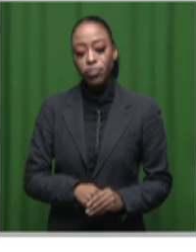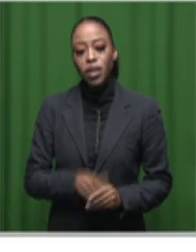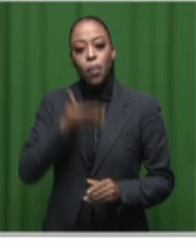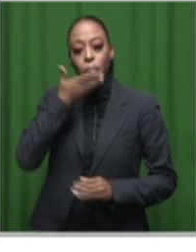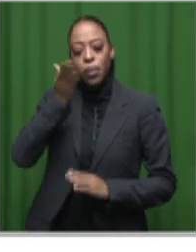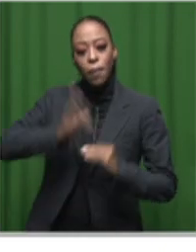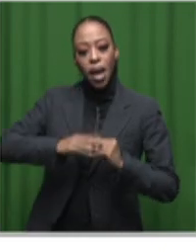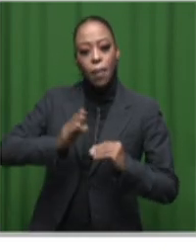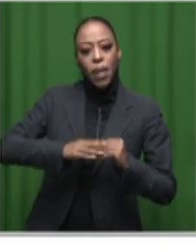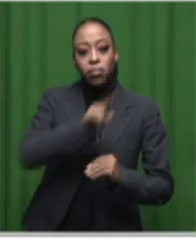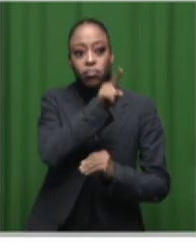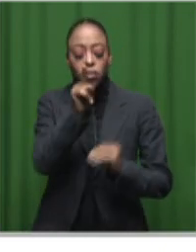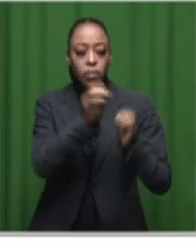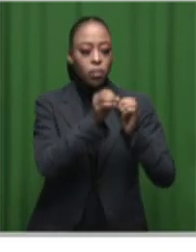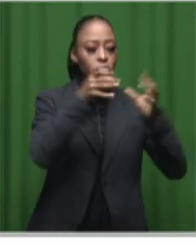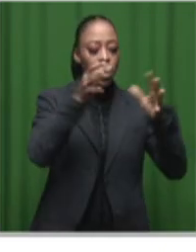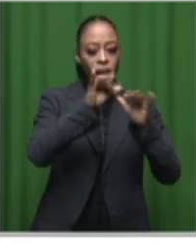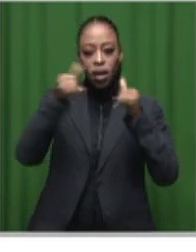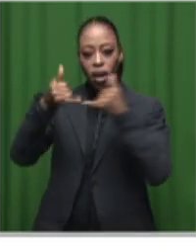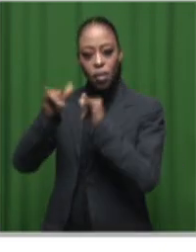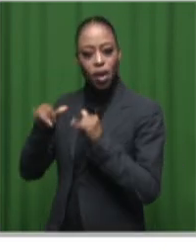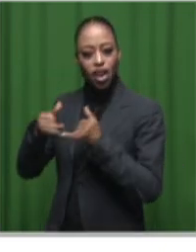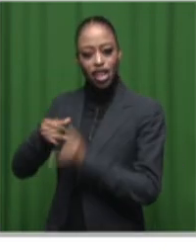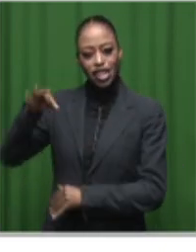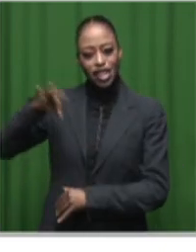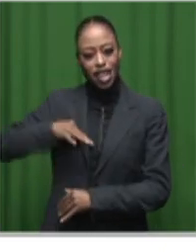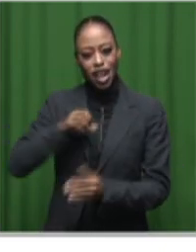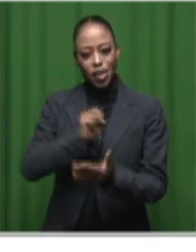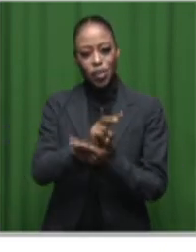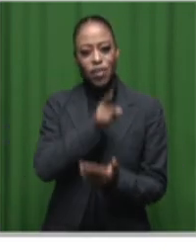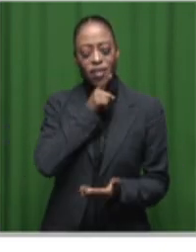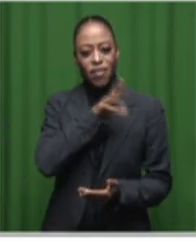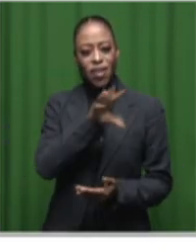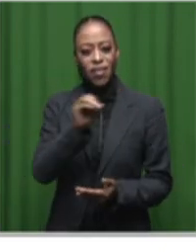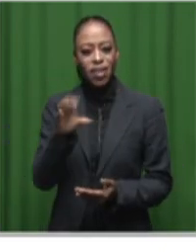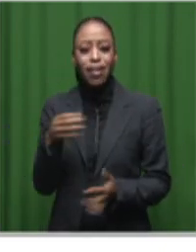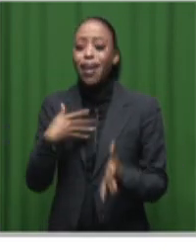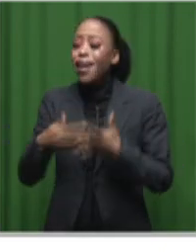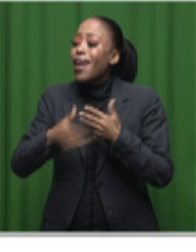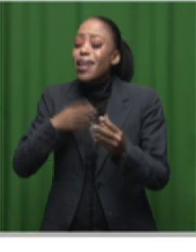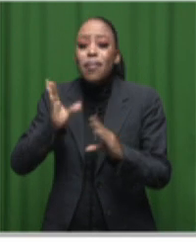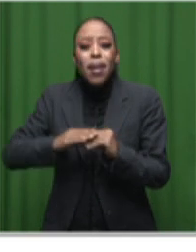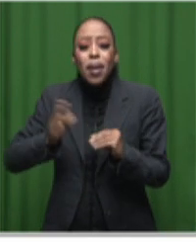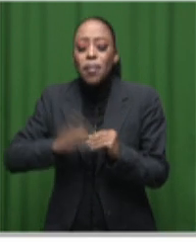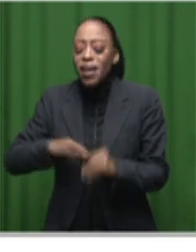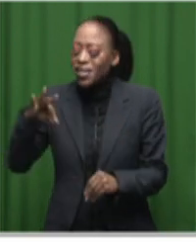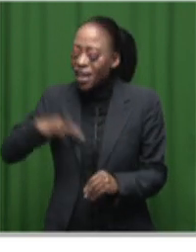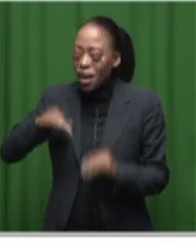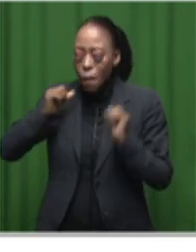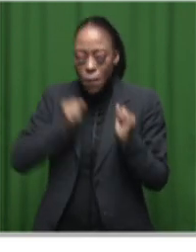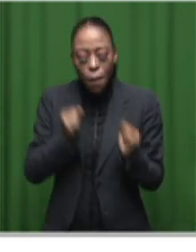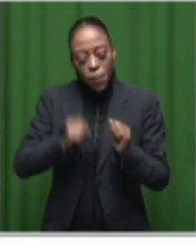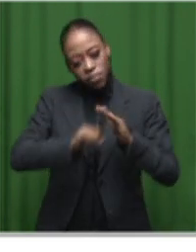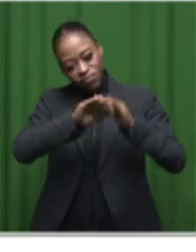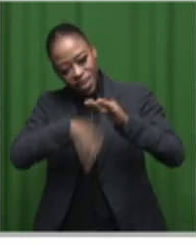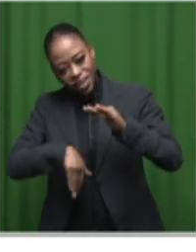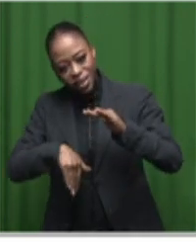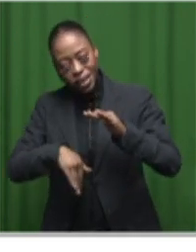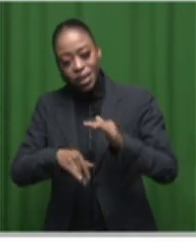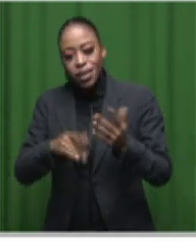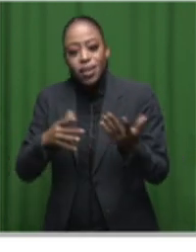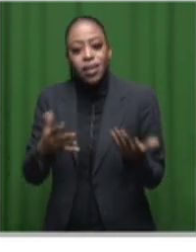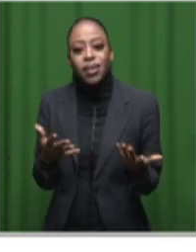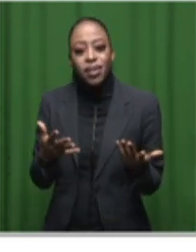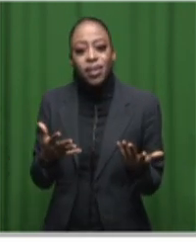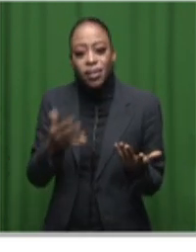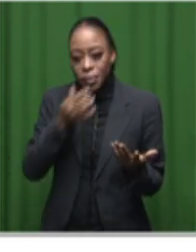these big companies who's now earning 12,000. For that matter, any general member, there's nothing like that. They're all above. And we have